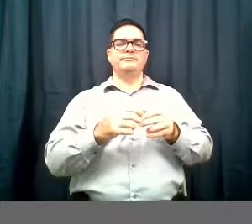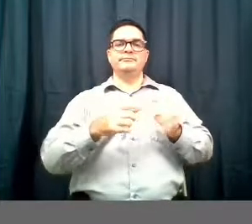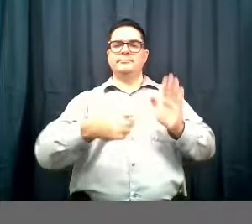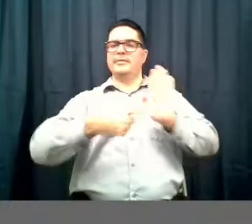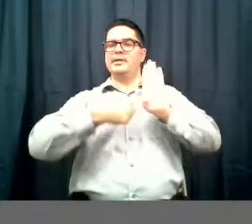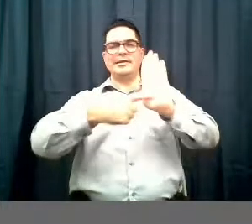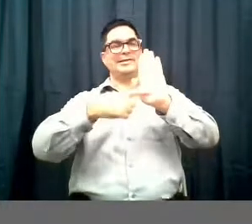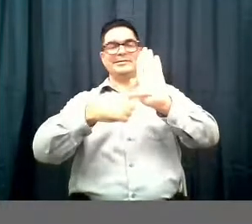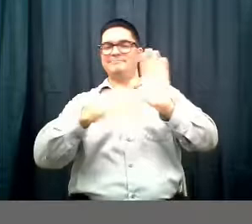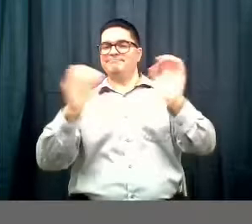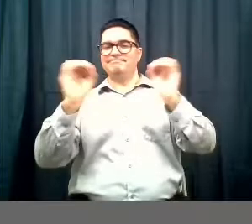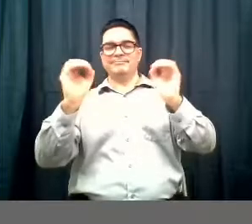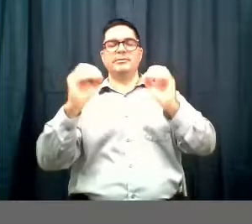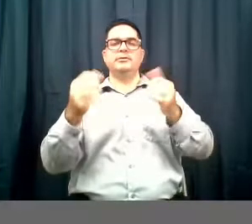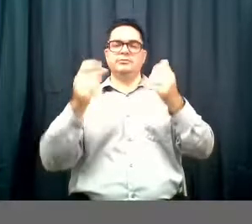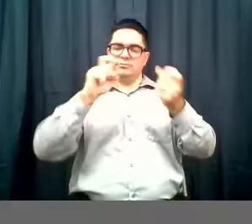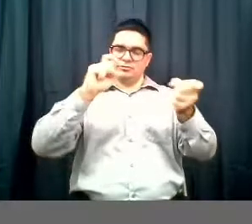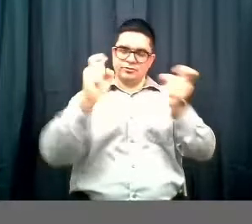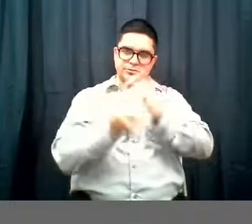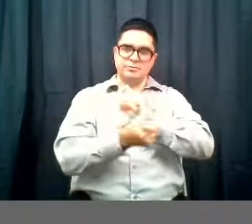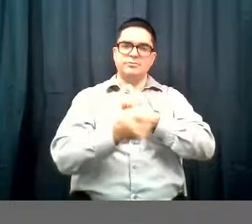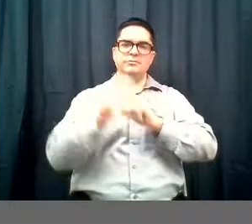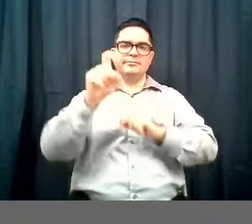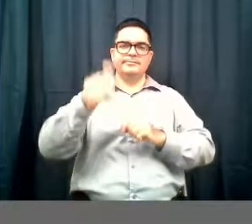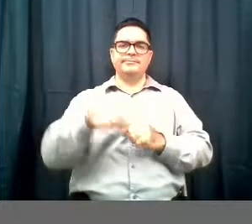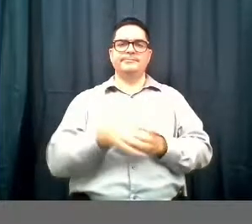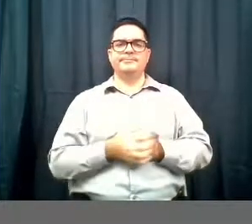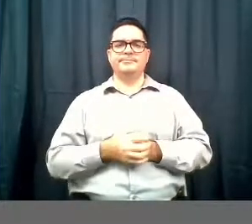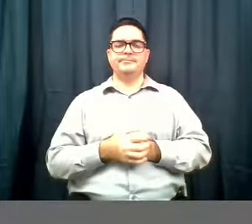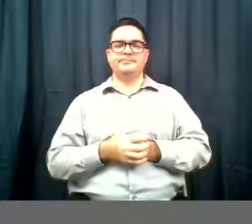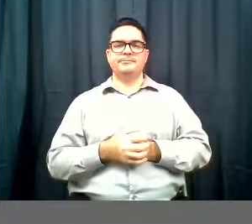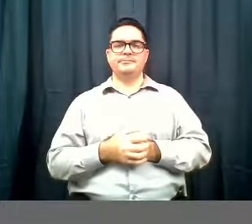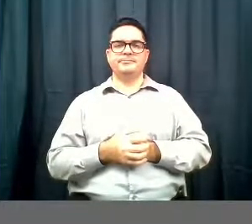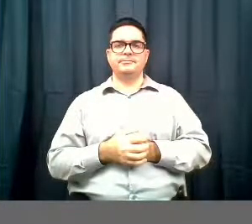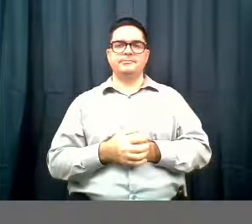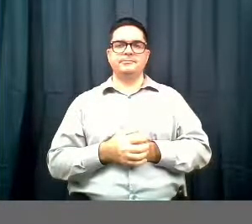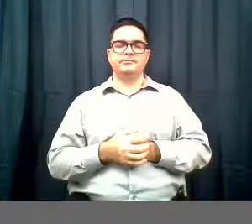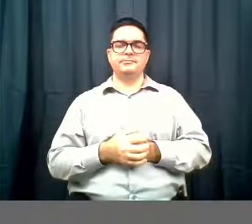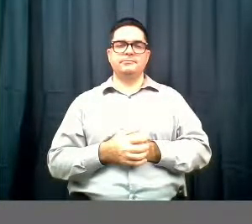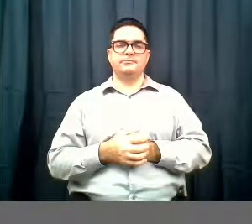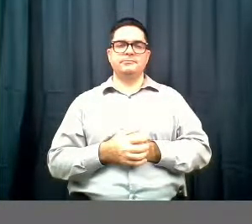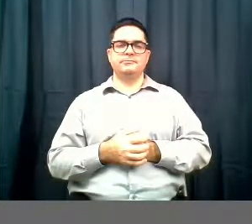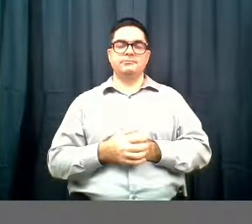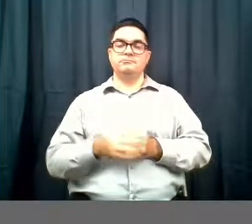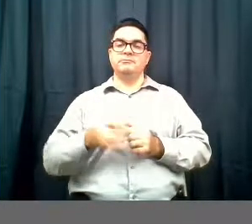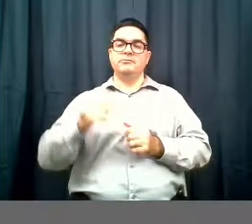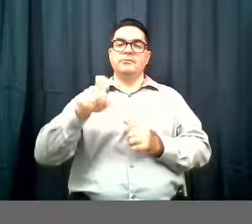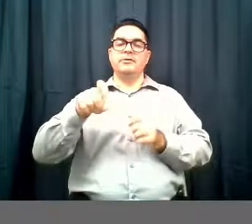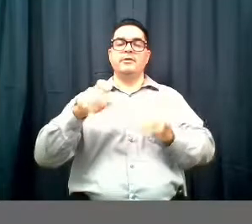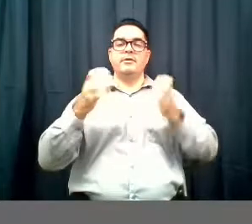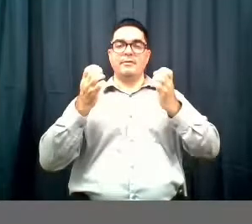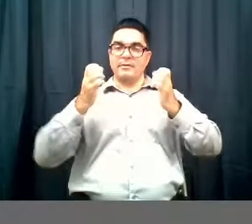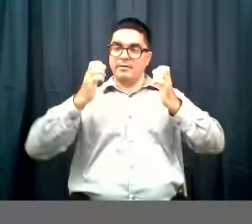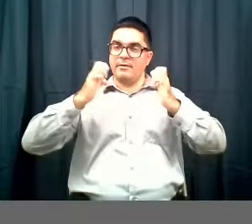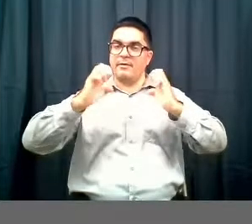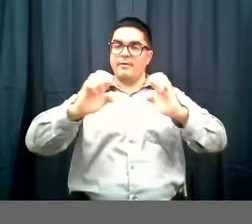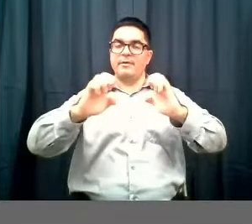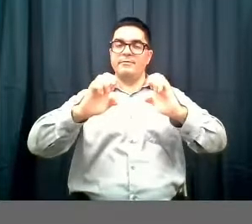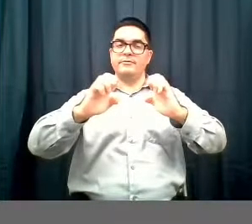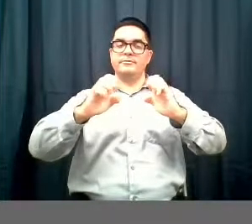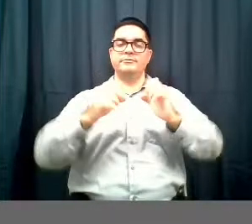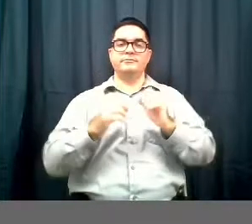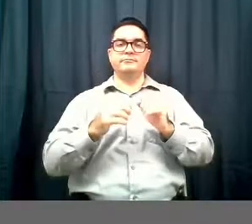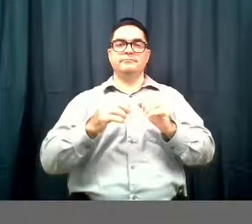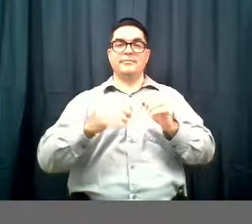progress has been made by the government with the Oversight Board's steadfast efforts. On the financial transparency front, there are